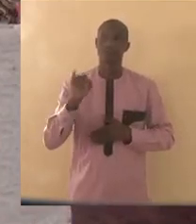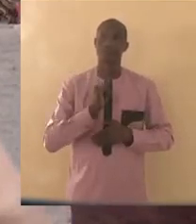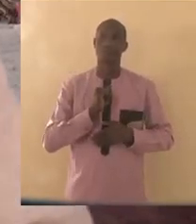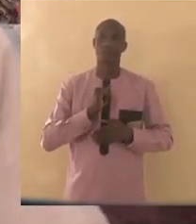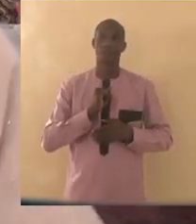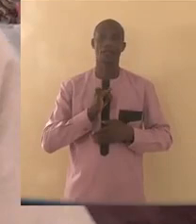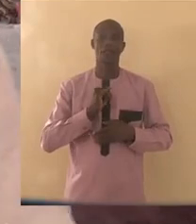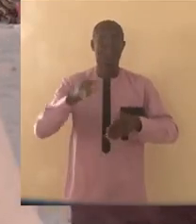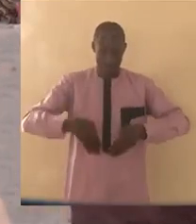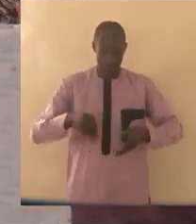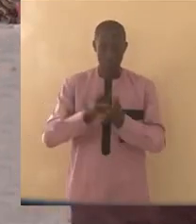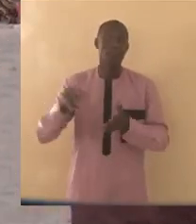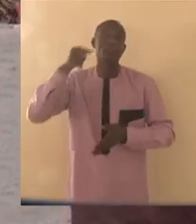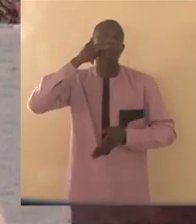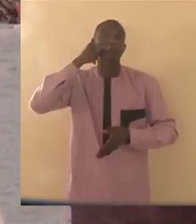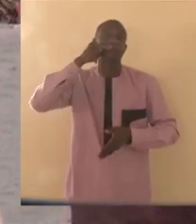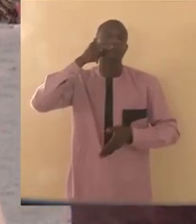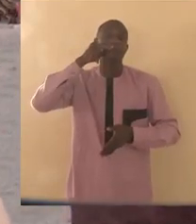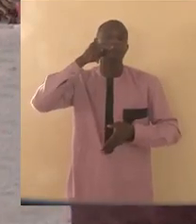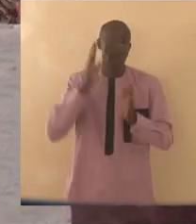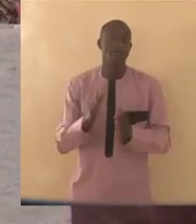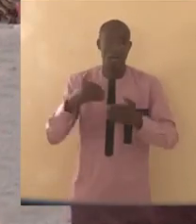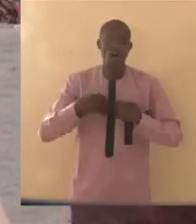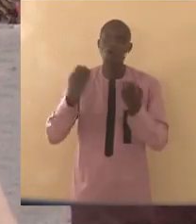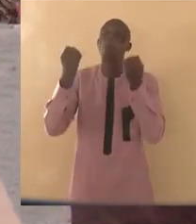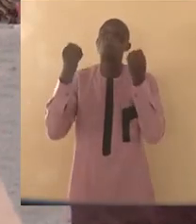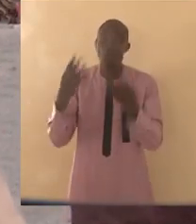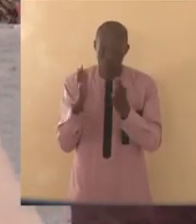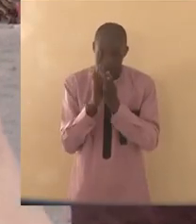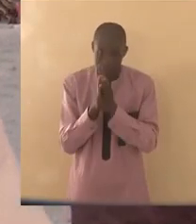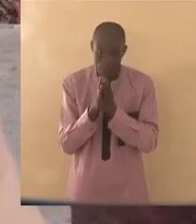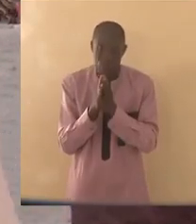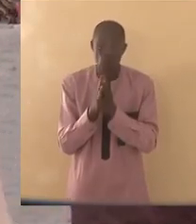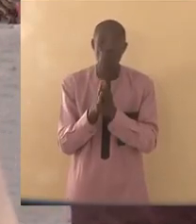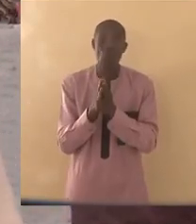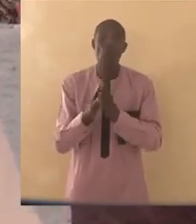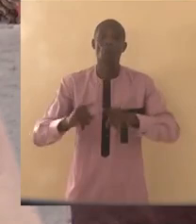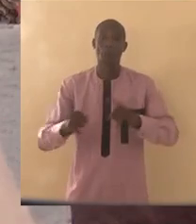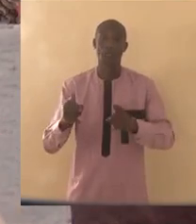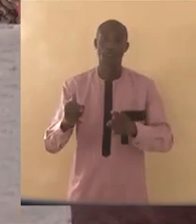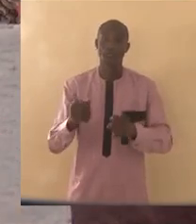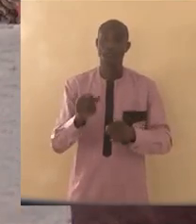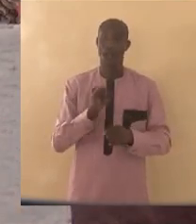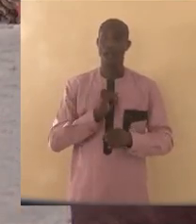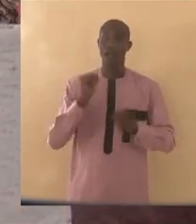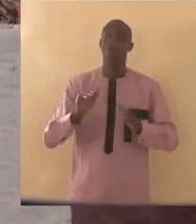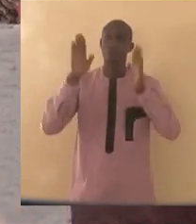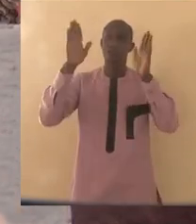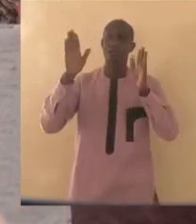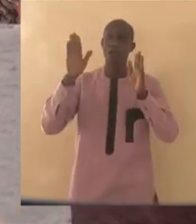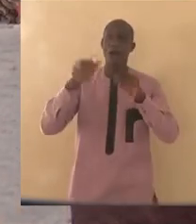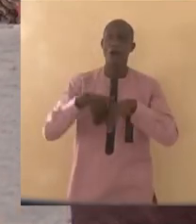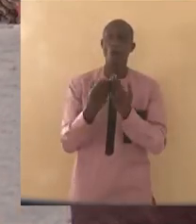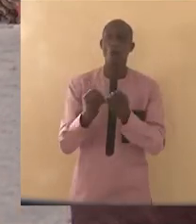So I admit that Nigerians have a lot of prayer, a lot of volumes of prayer, but I am wondering how much